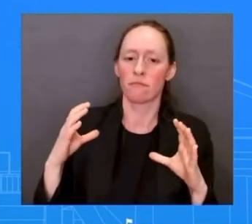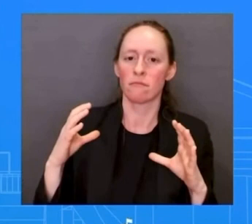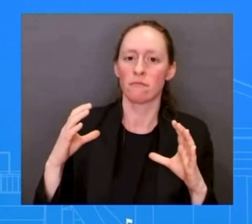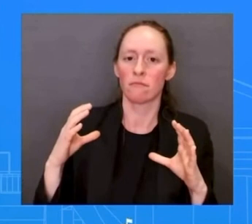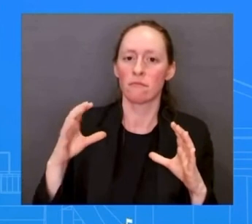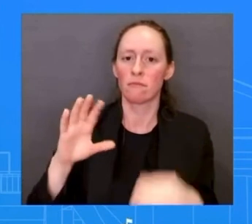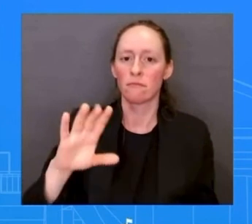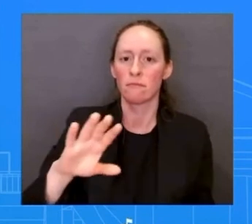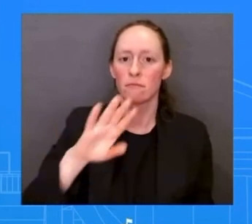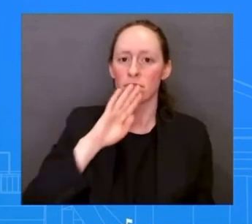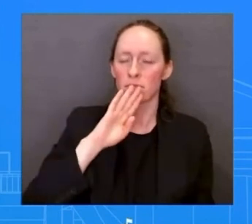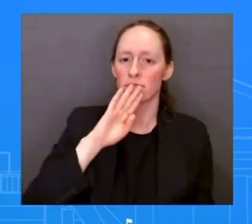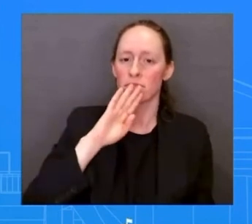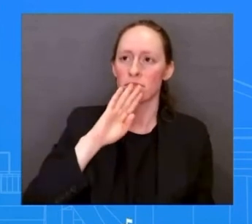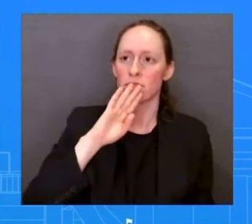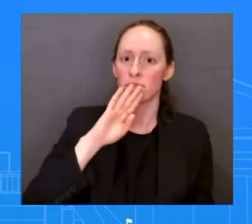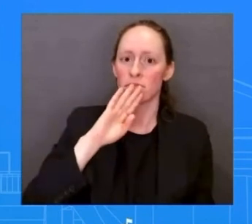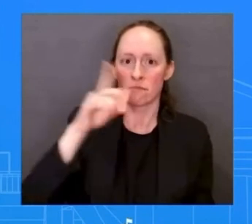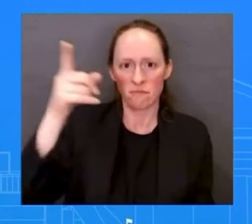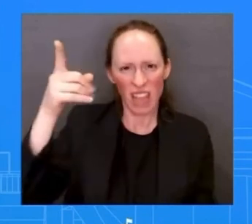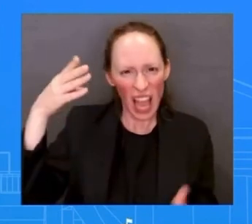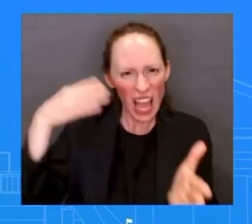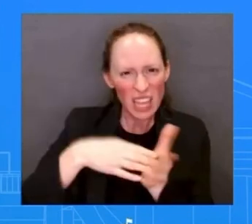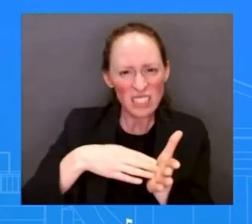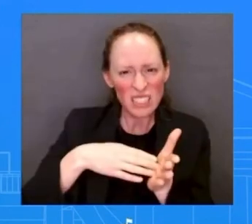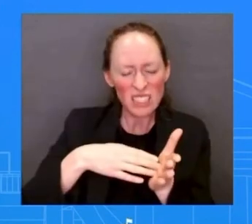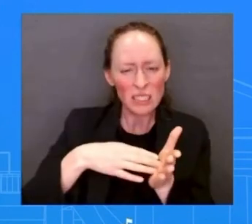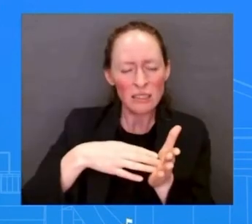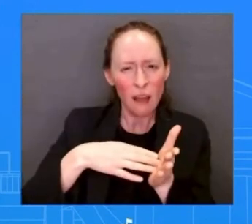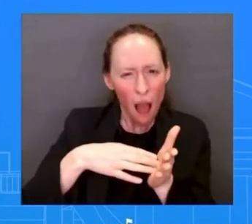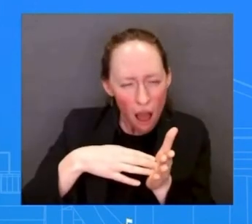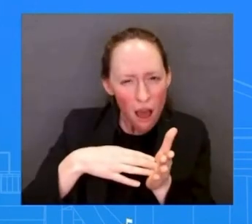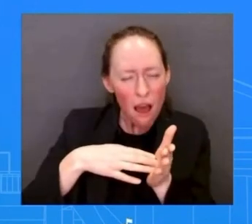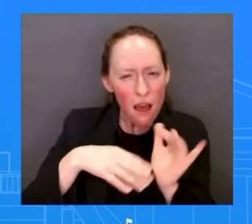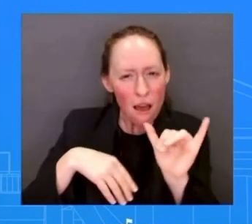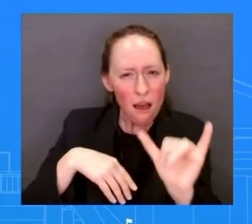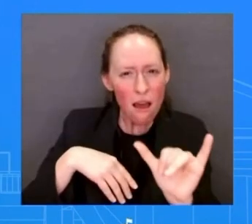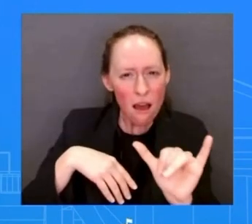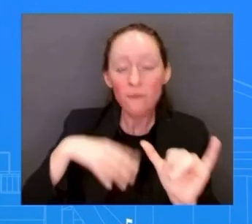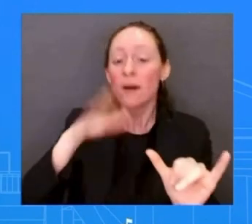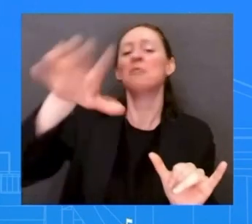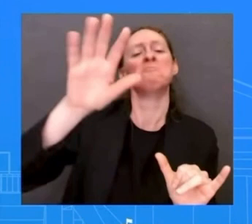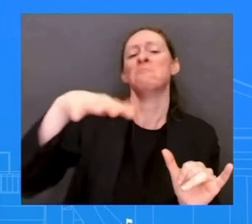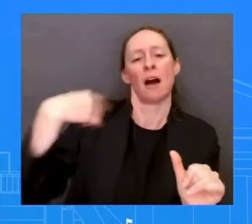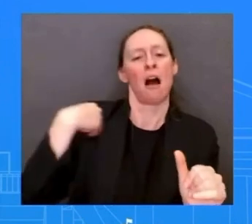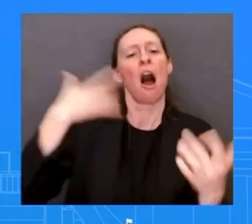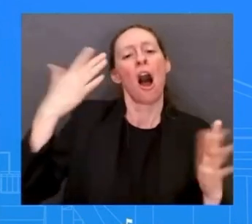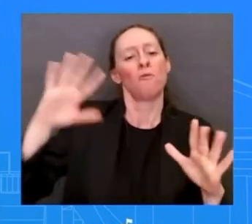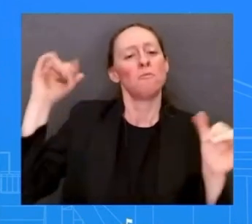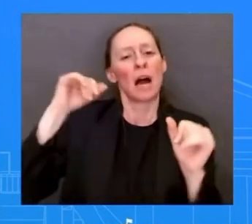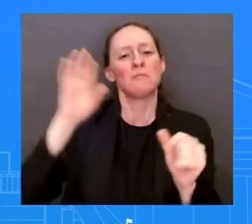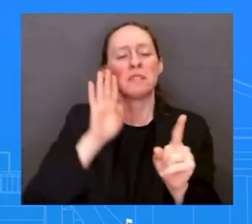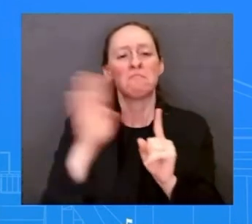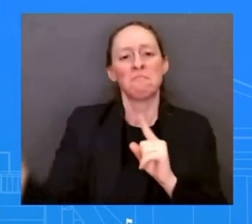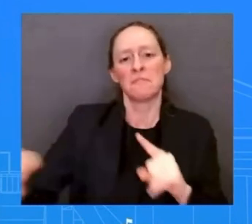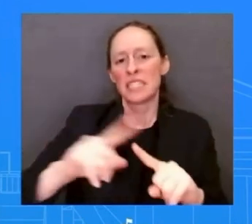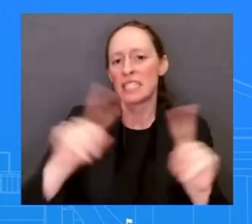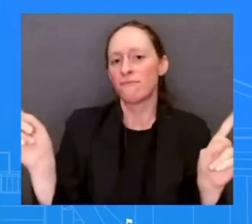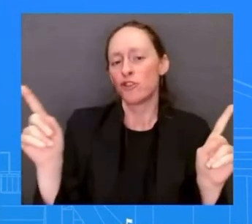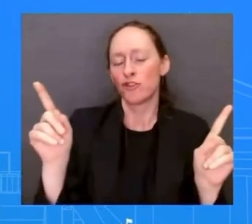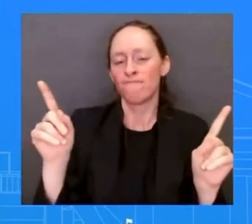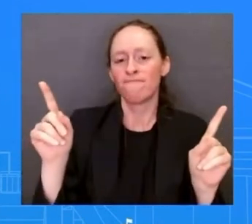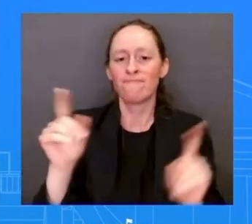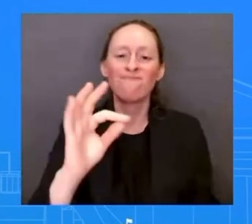on every other pathway we can to get those middle-class folks their relief. All right. Thank you. Thanks. Appreciate it. Can you give us the website again before you go? I'm